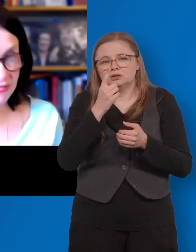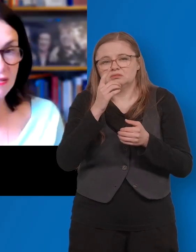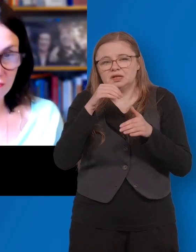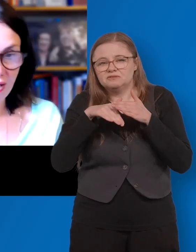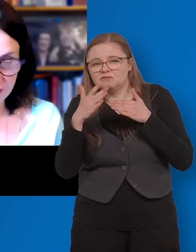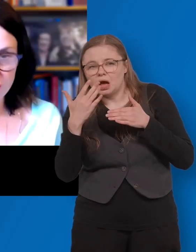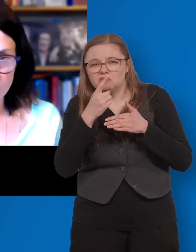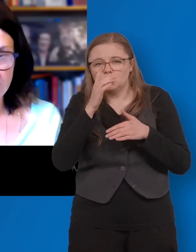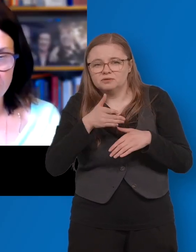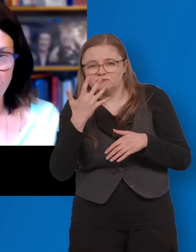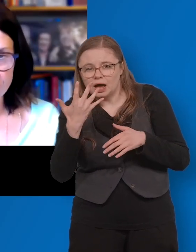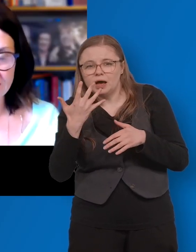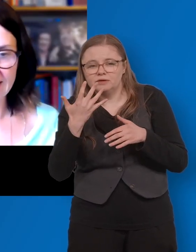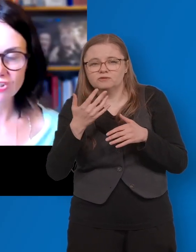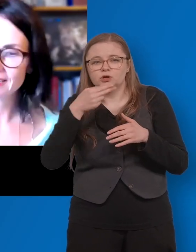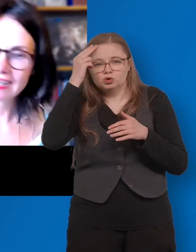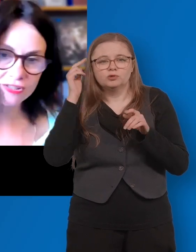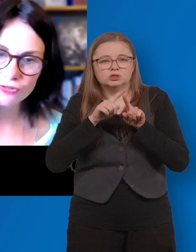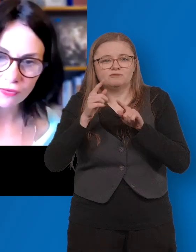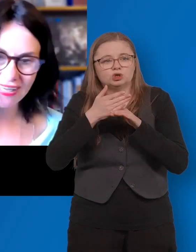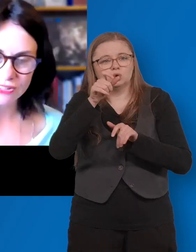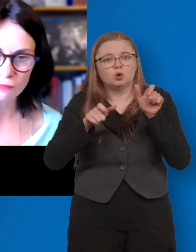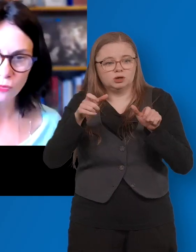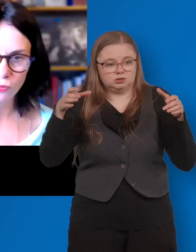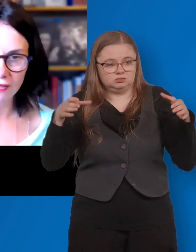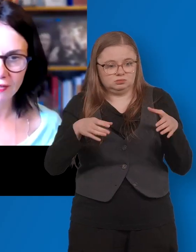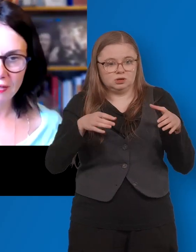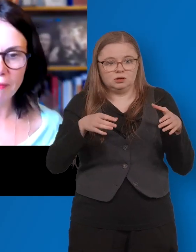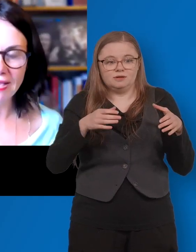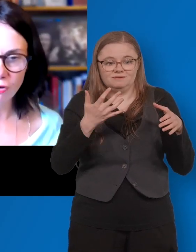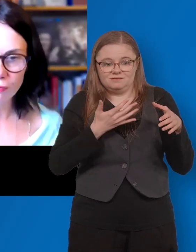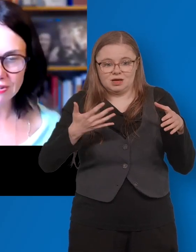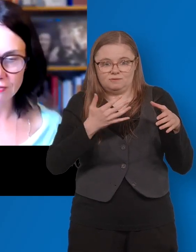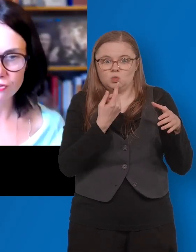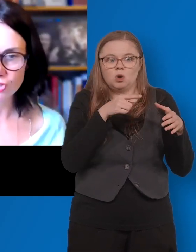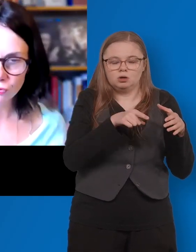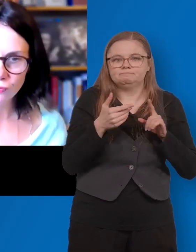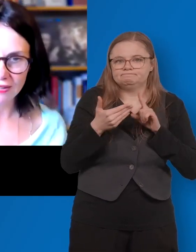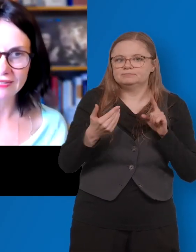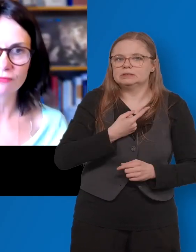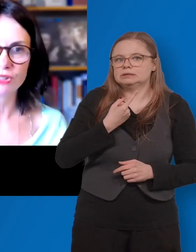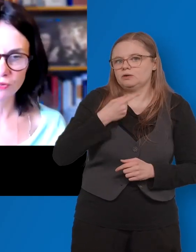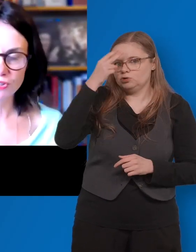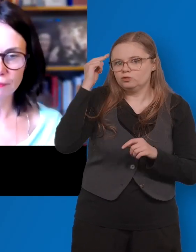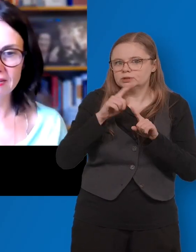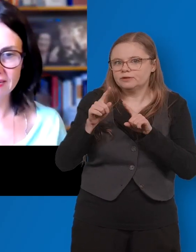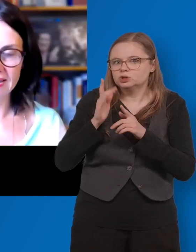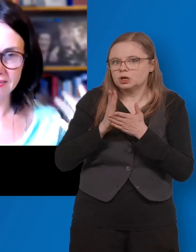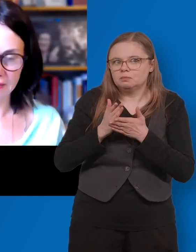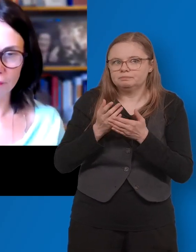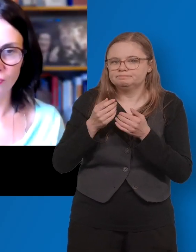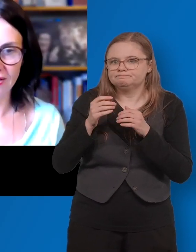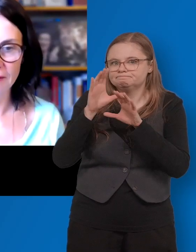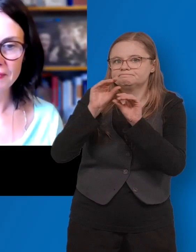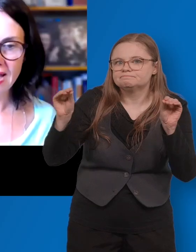will identify as neurodivergent. Actually, that is not that small a minority. So surely it's a responsibility